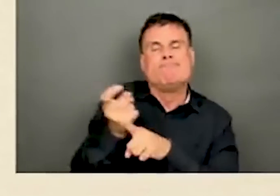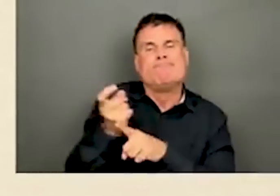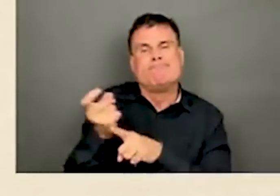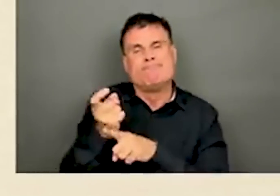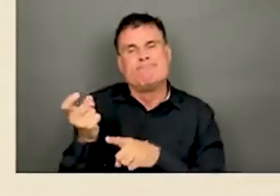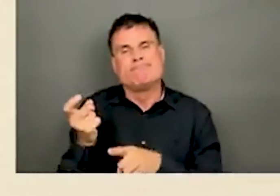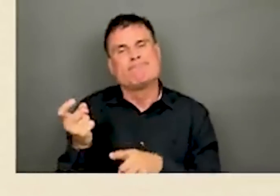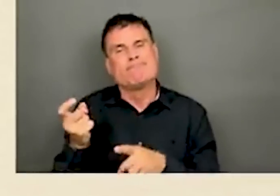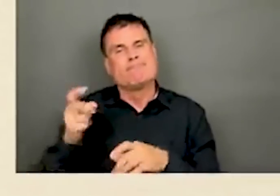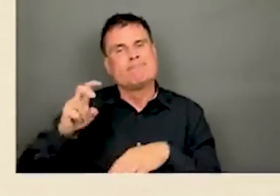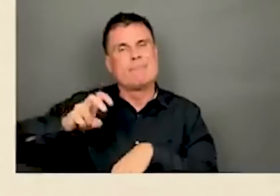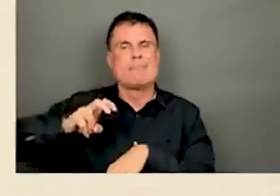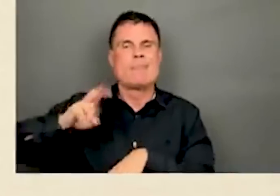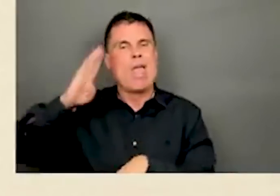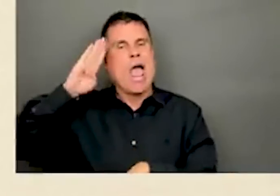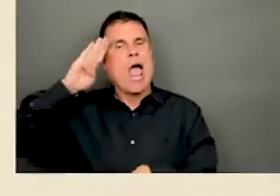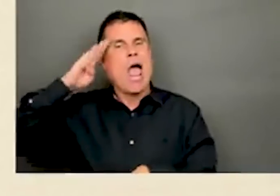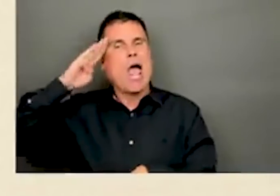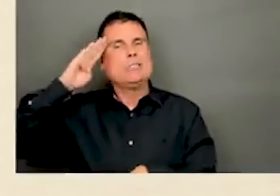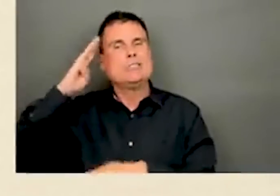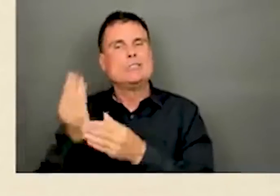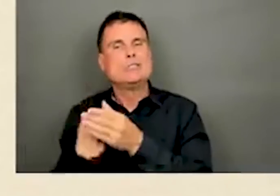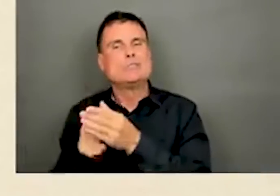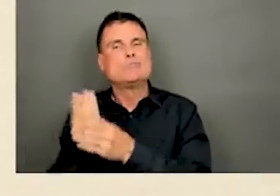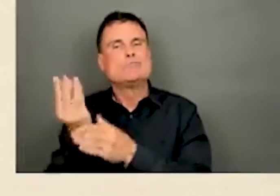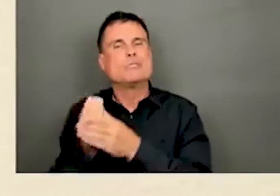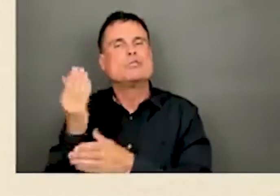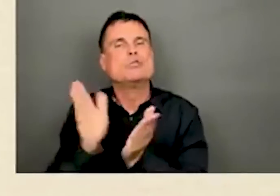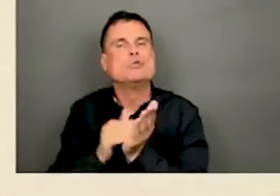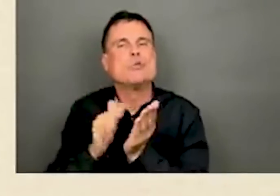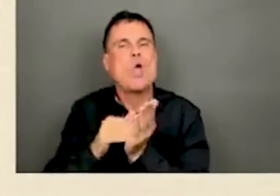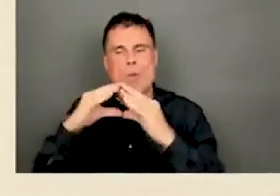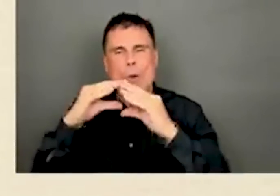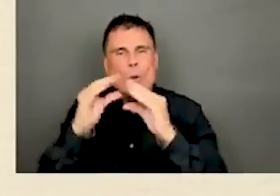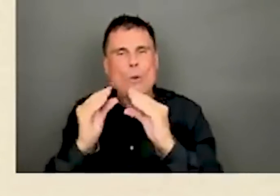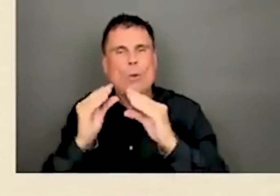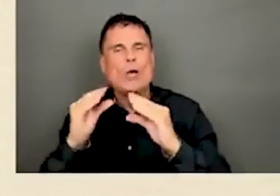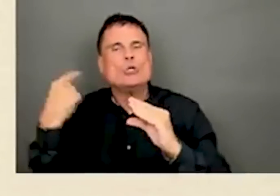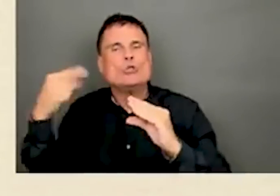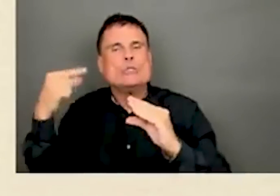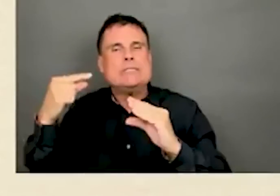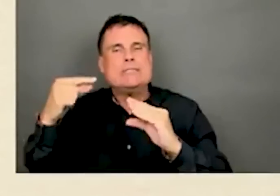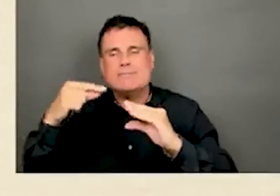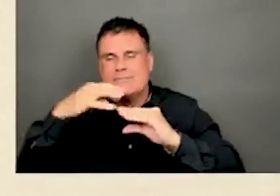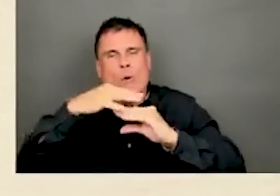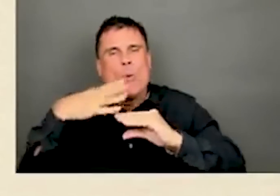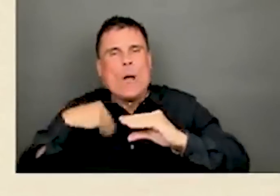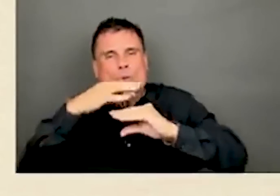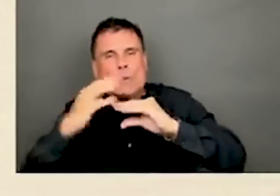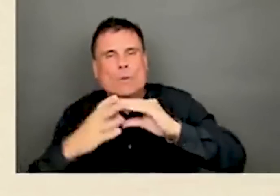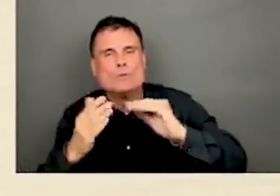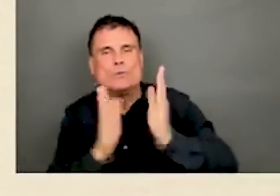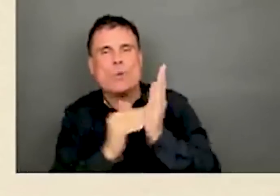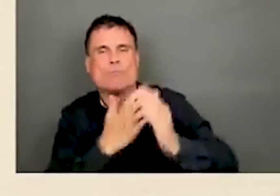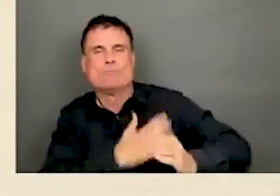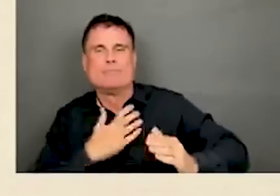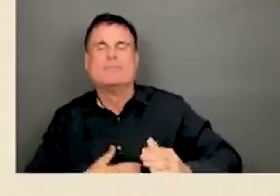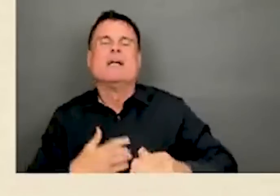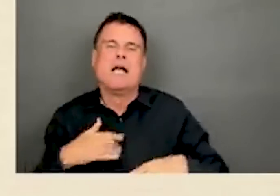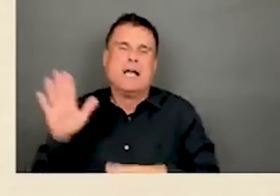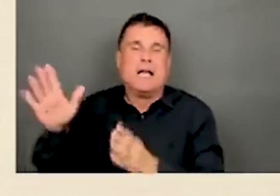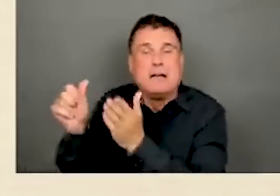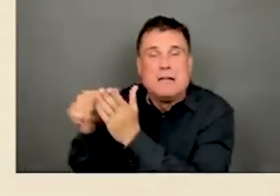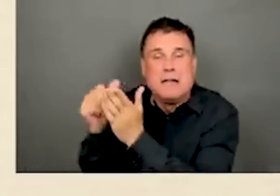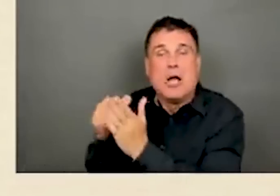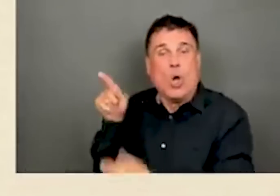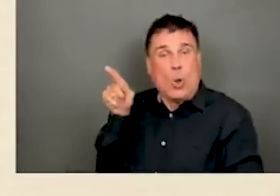F-bomb, and you were quite also candid about certain things going off your speaking notes. Do you think that was a sign that you